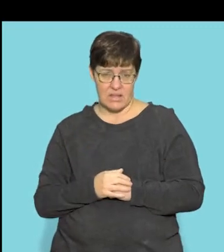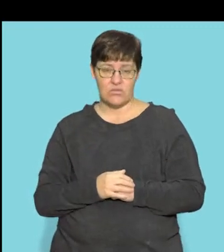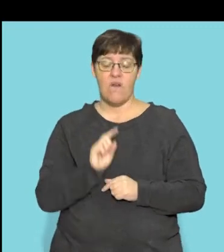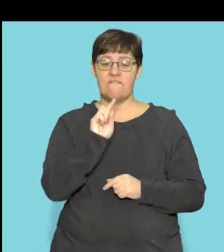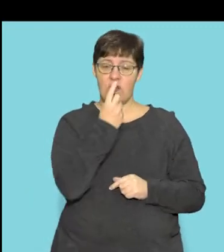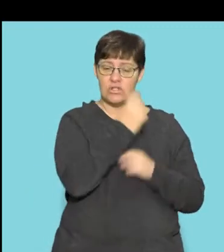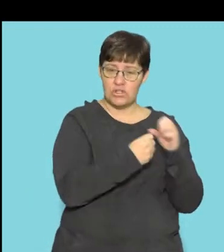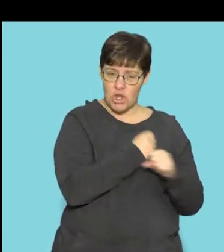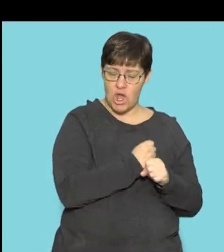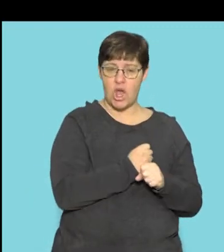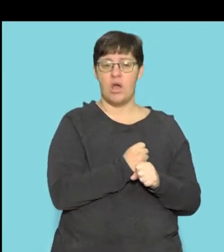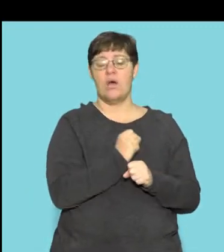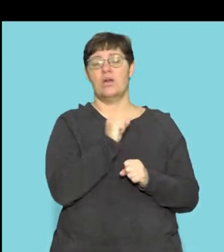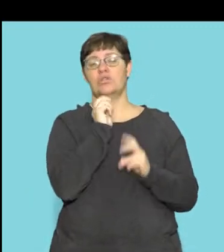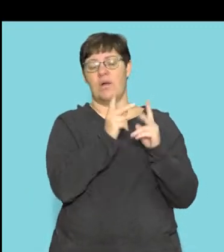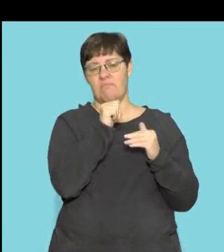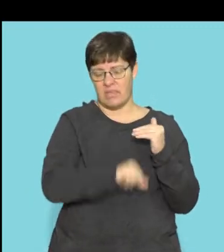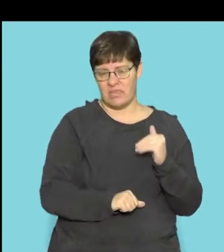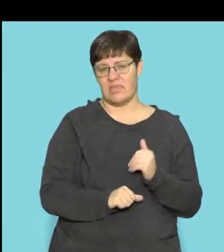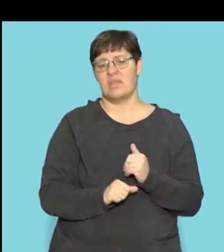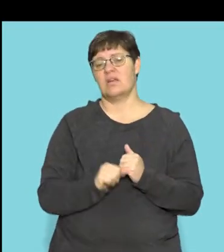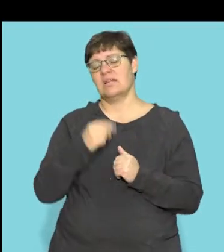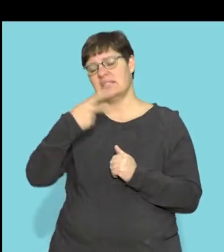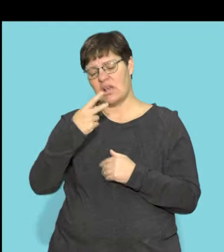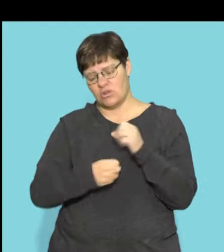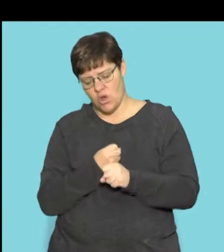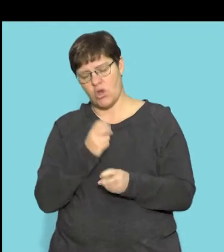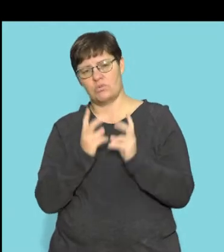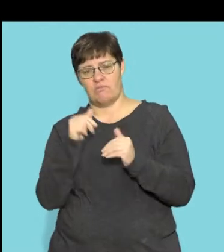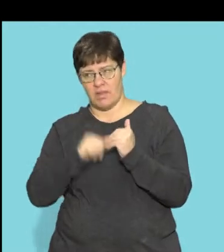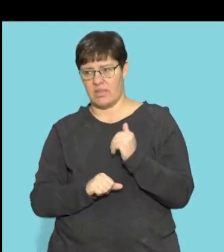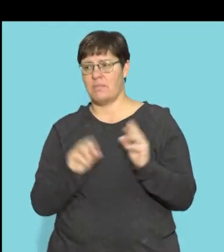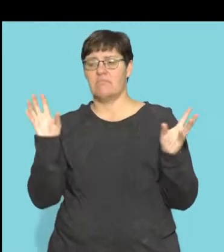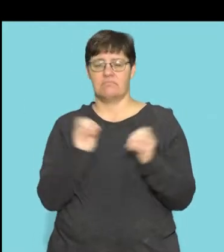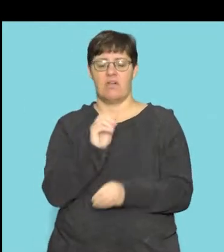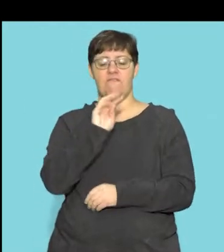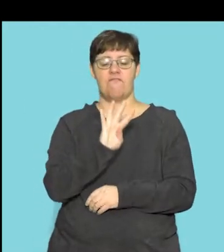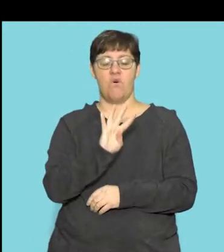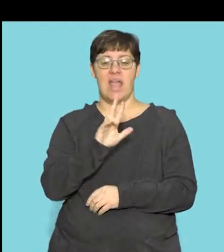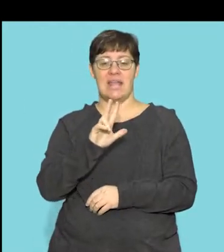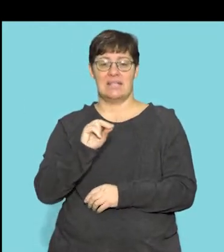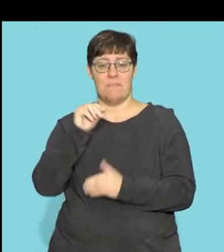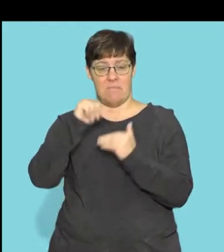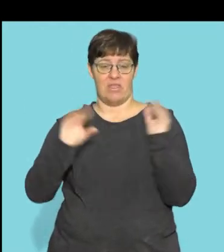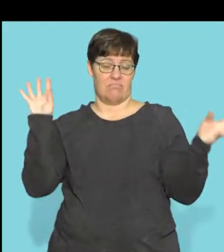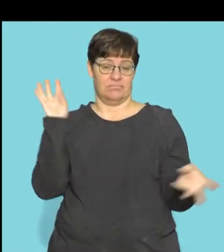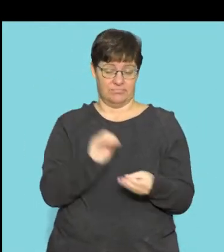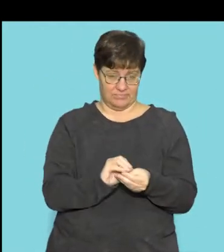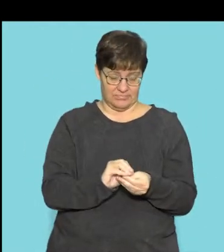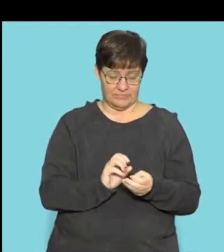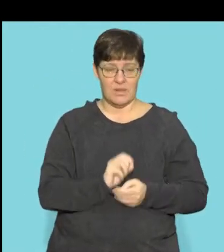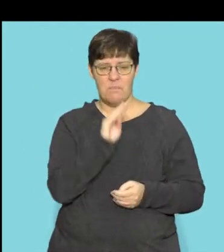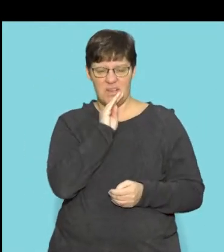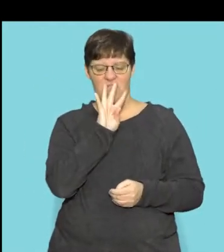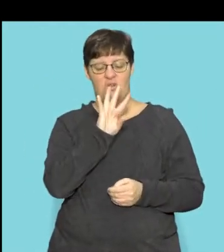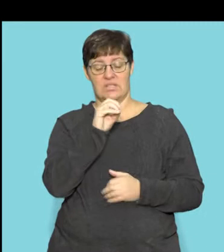12 months, like that, until you get to 480 months, which is the 40 years. And